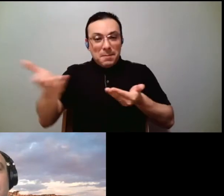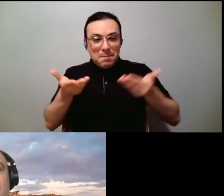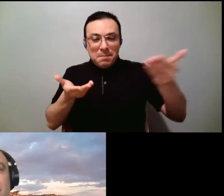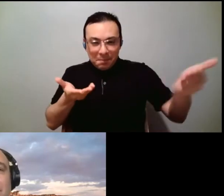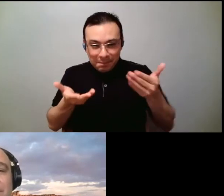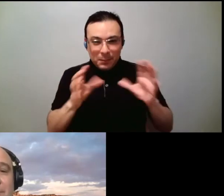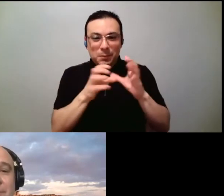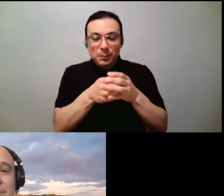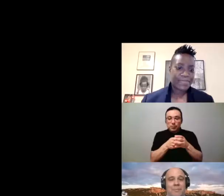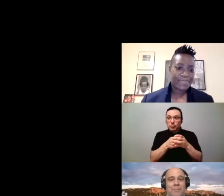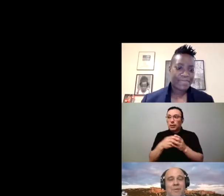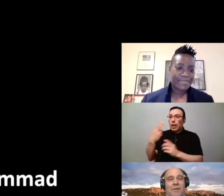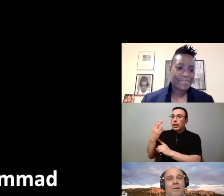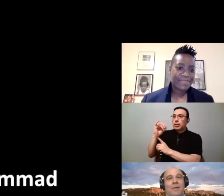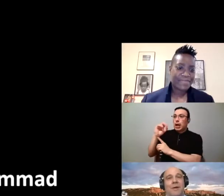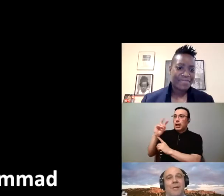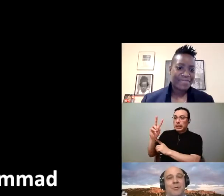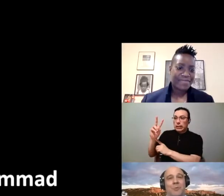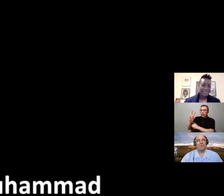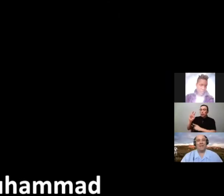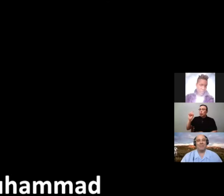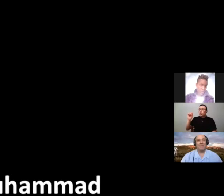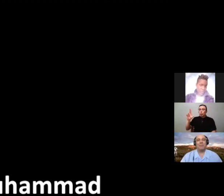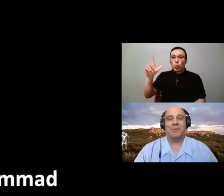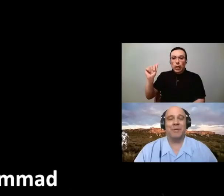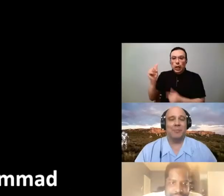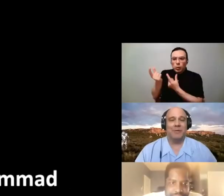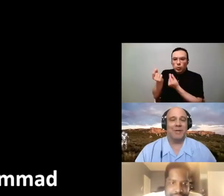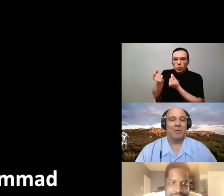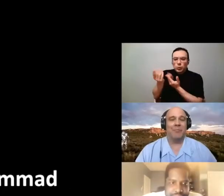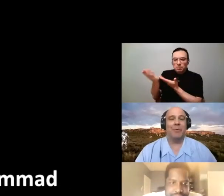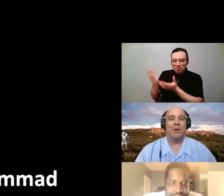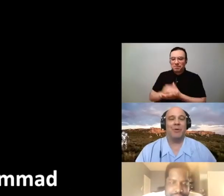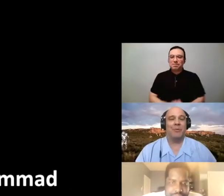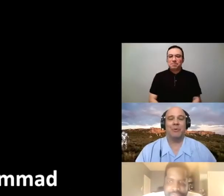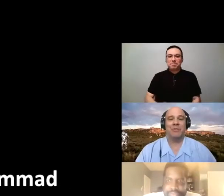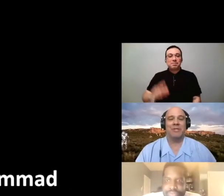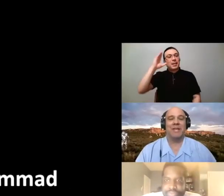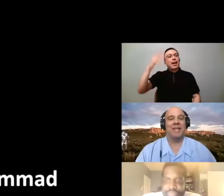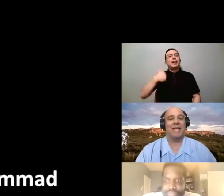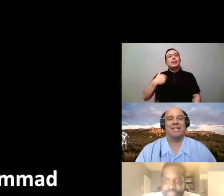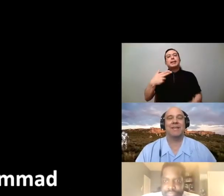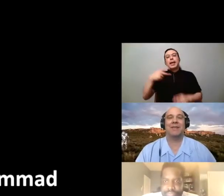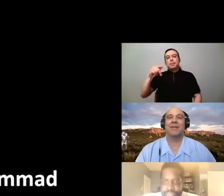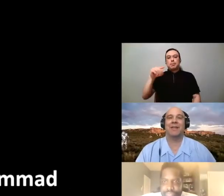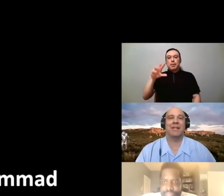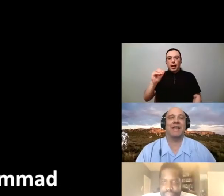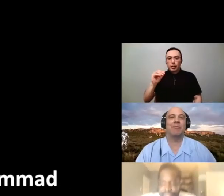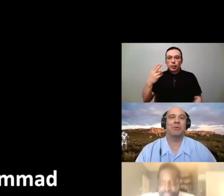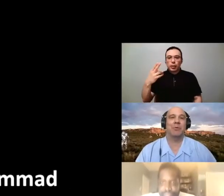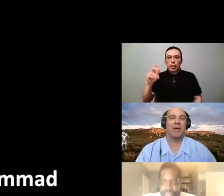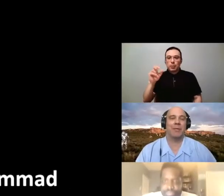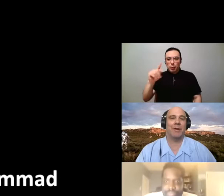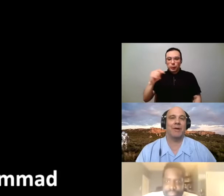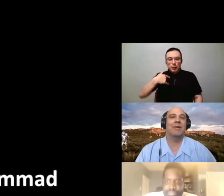Doula Do? Hello, my name is Pato Hebert. I'm a bald person, light skinned in a light